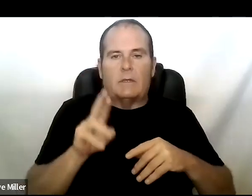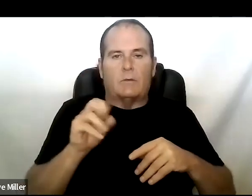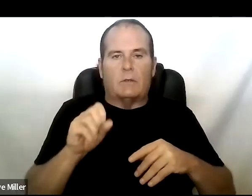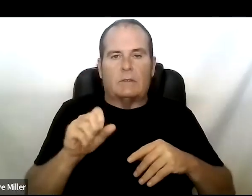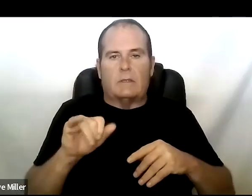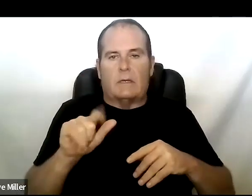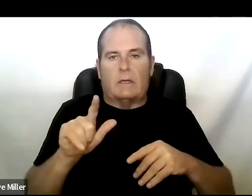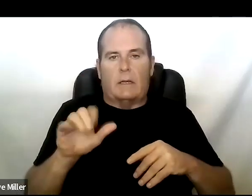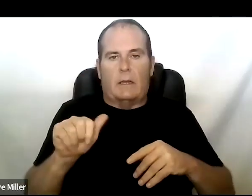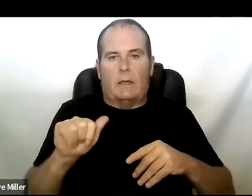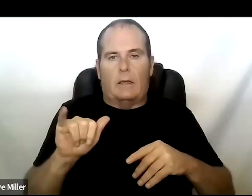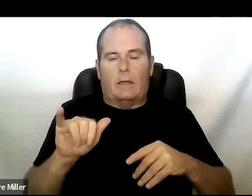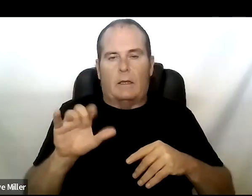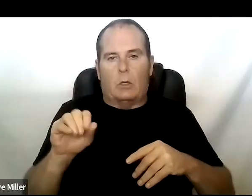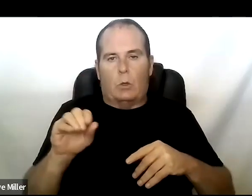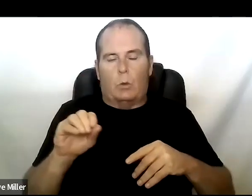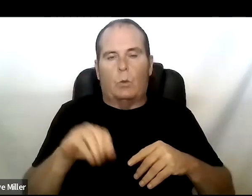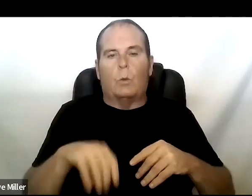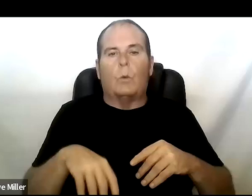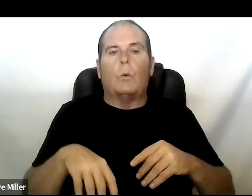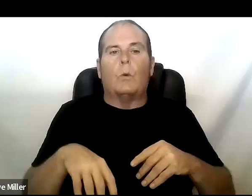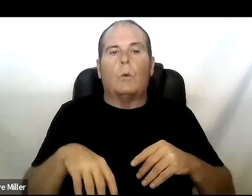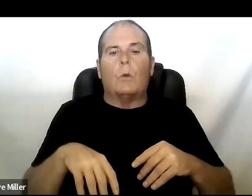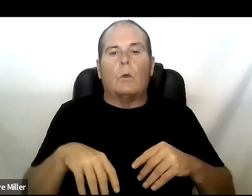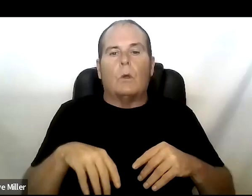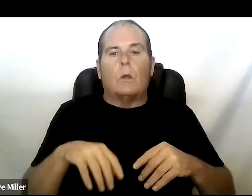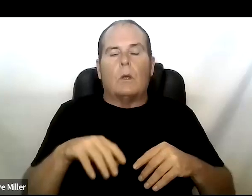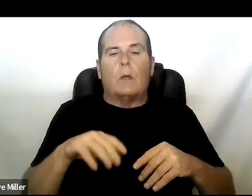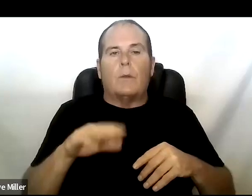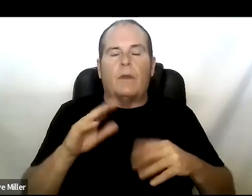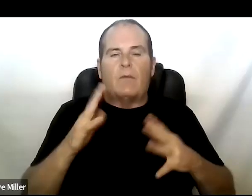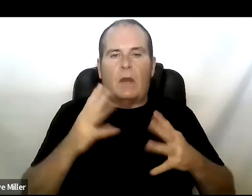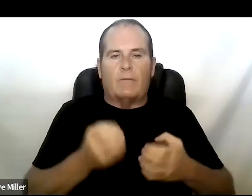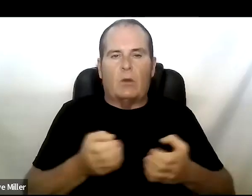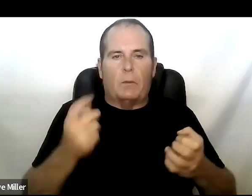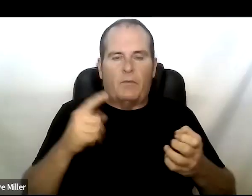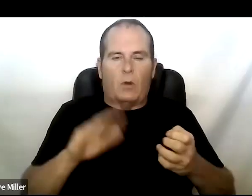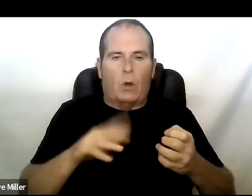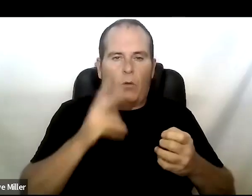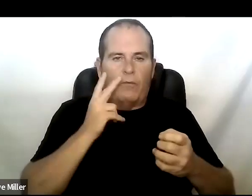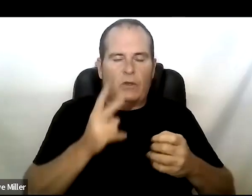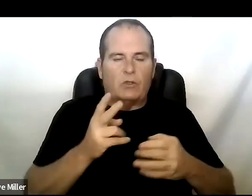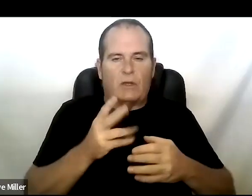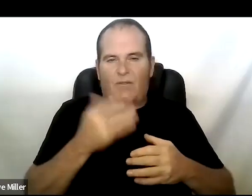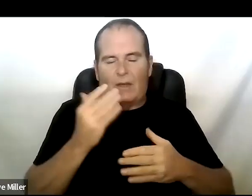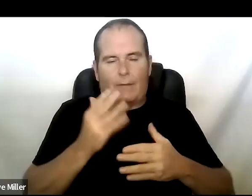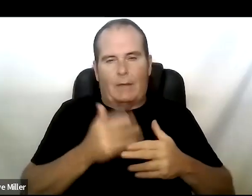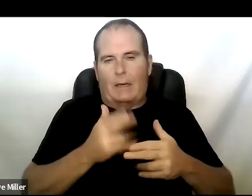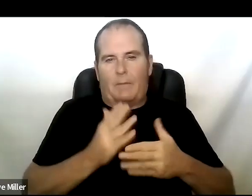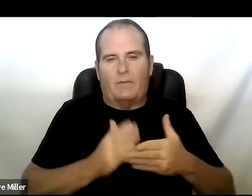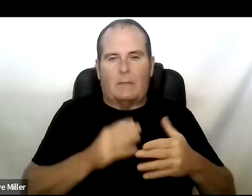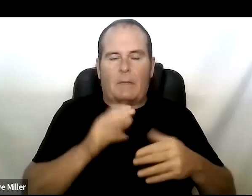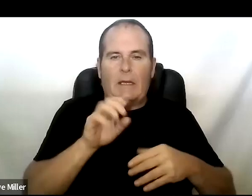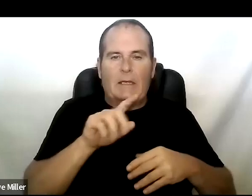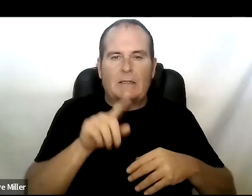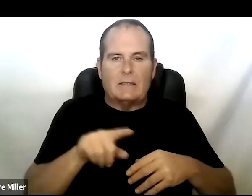but they have all these different devices for low vision. kind of forget the name of some of them. Easy Reader